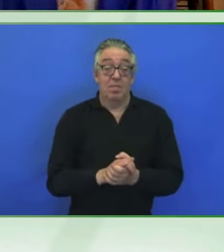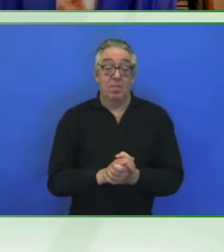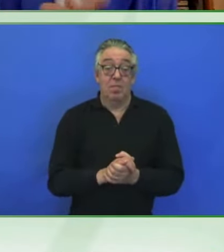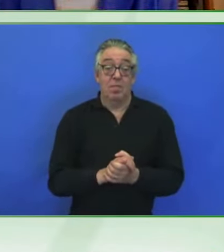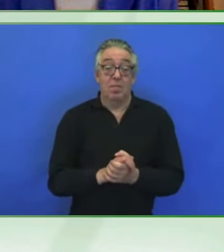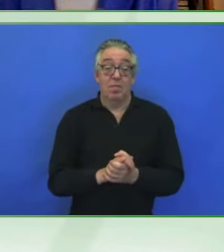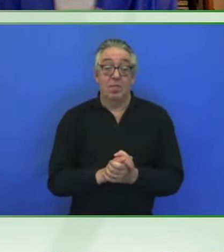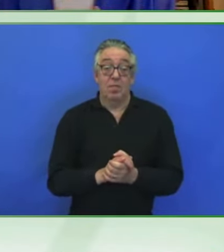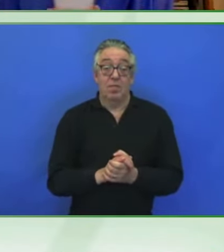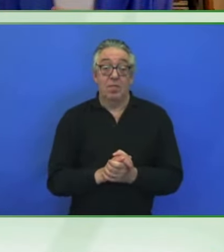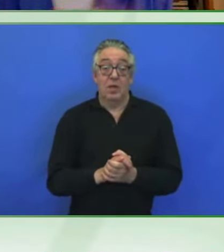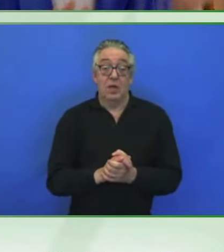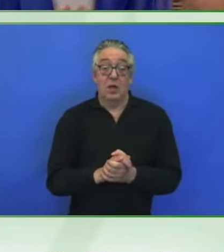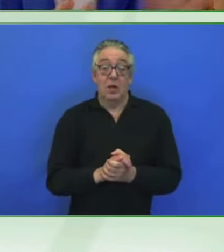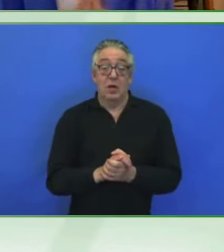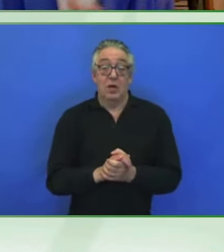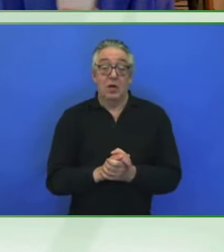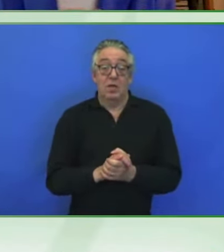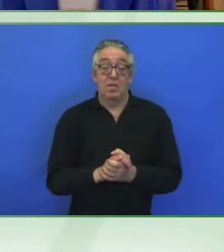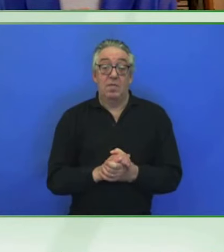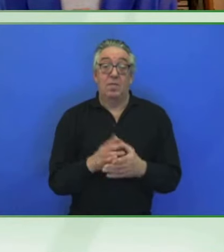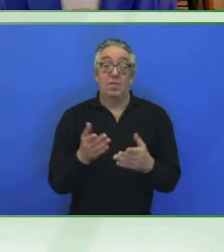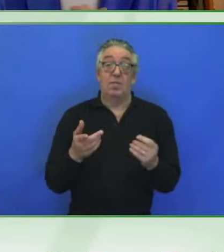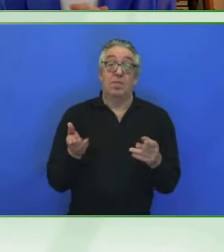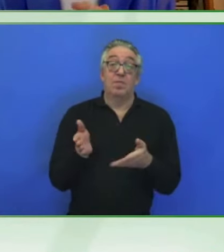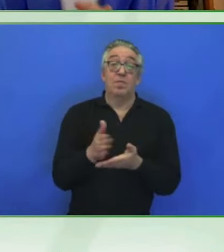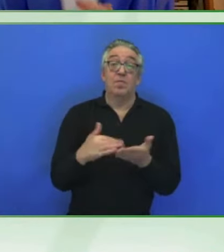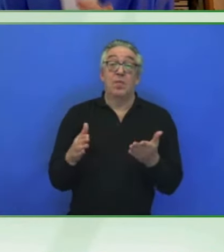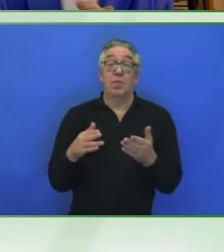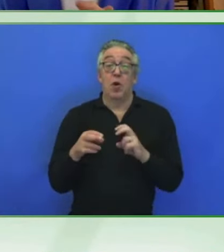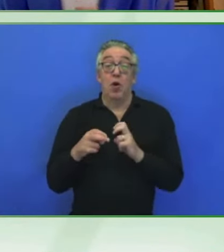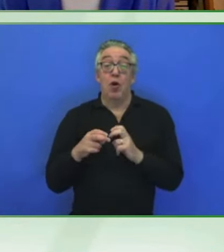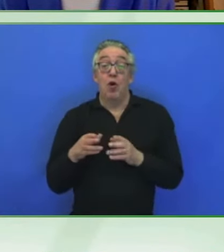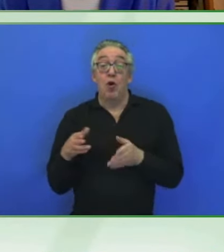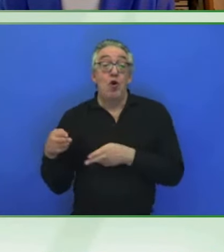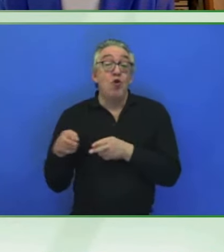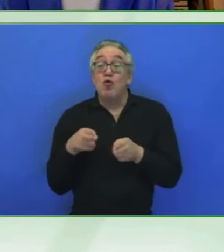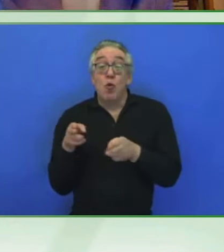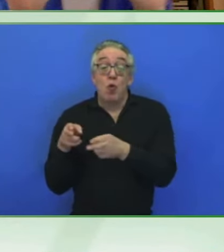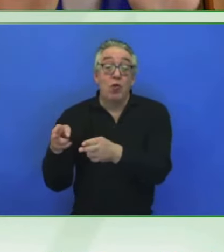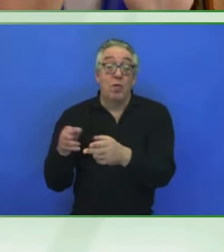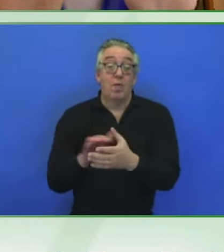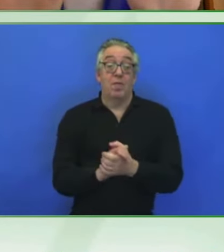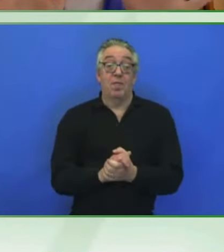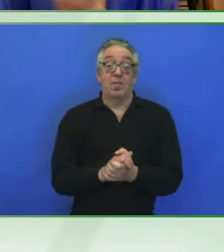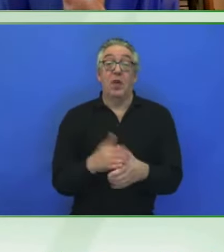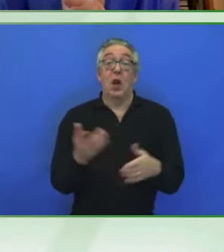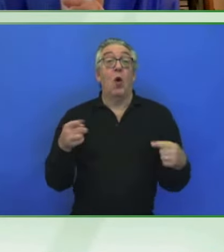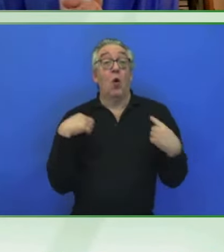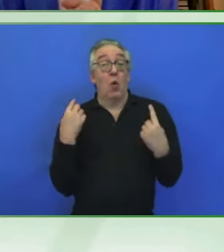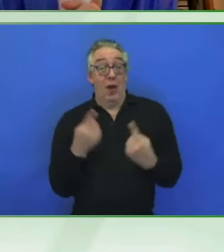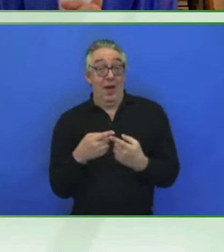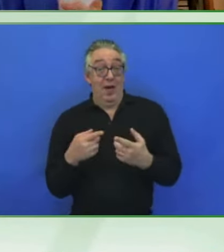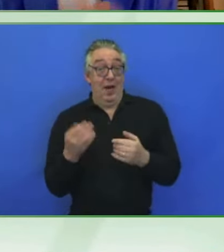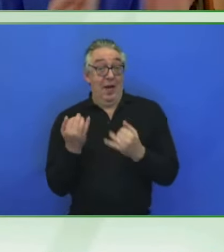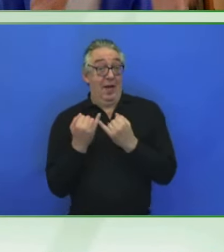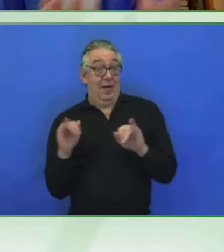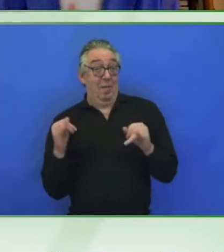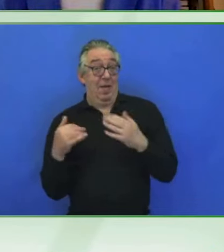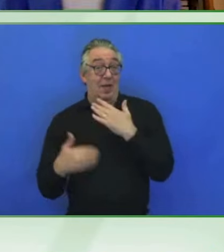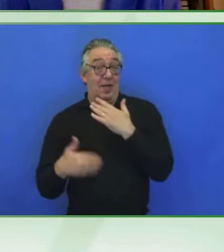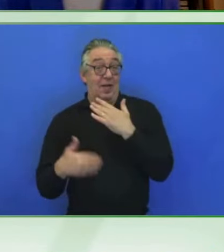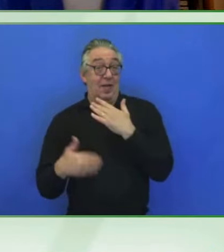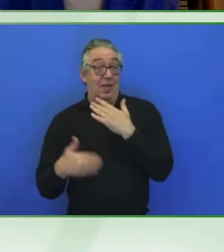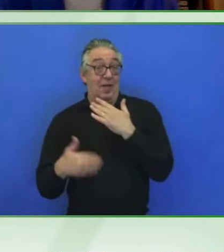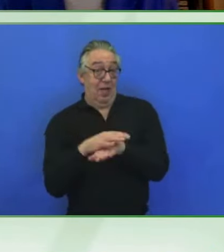Okay, these are the picture of my fellow members of the Independent Disability Advisory Group. There are 10 of us. And this